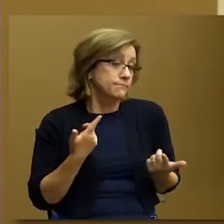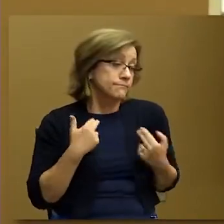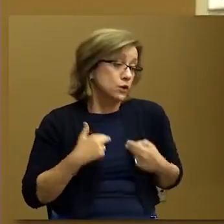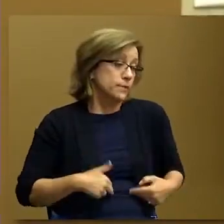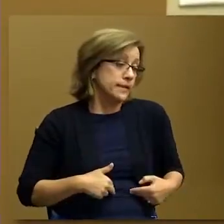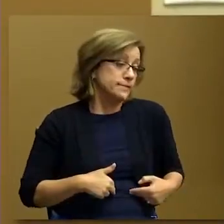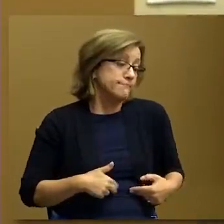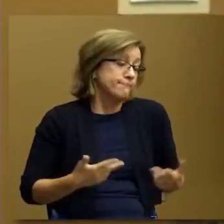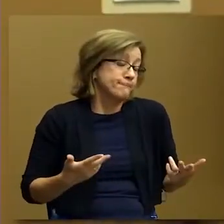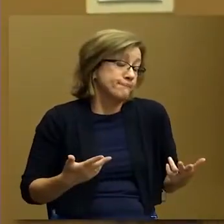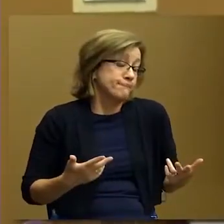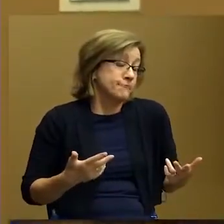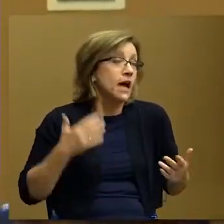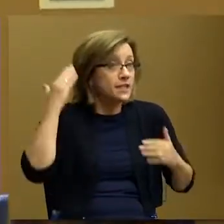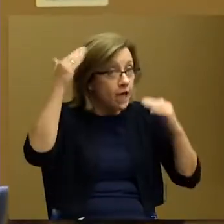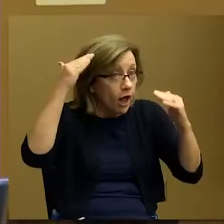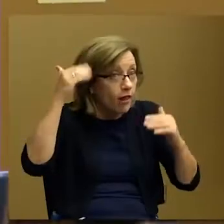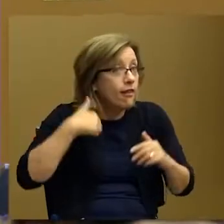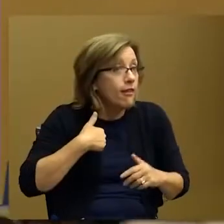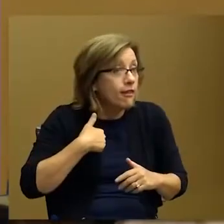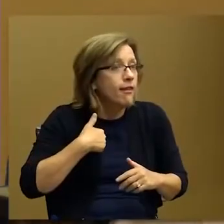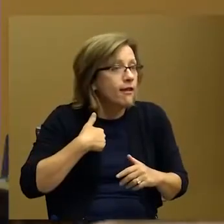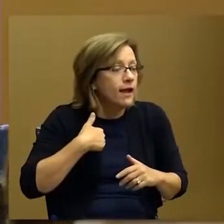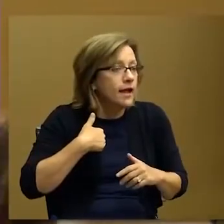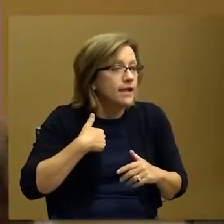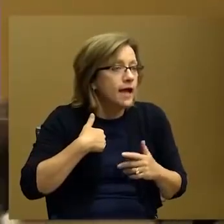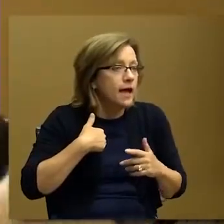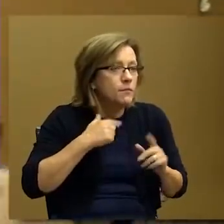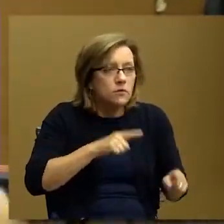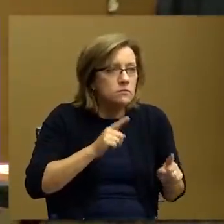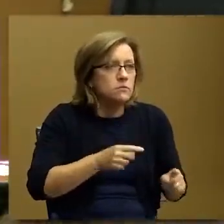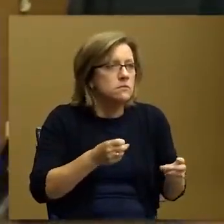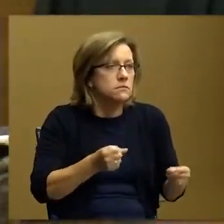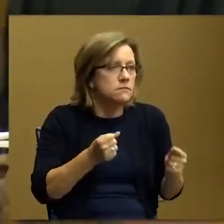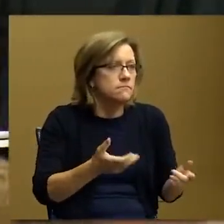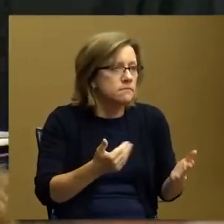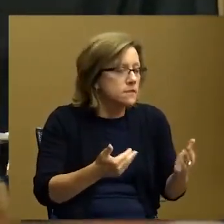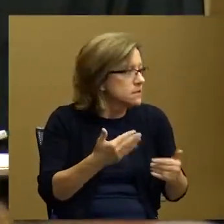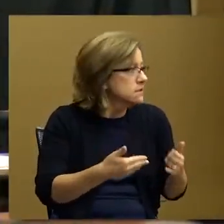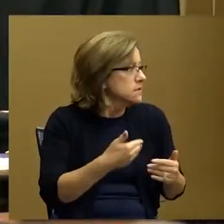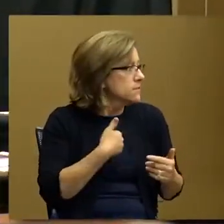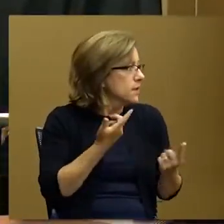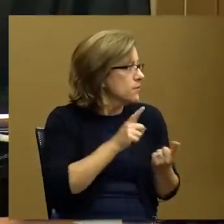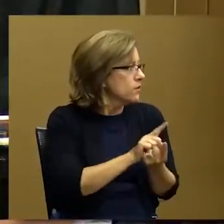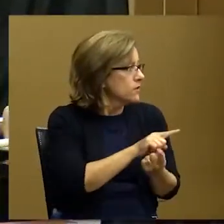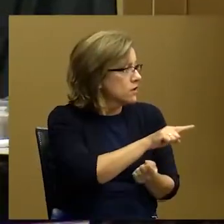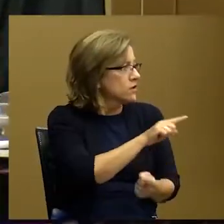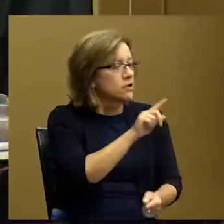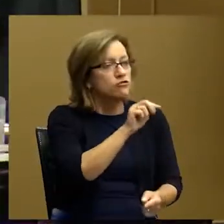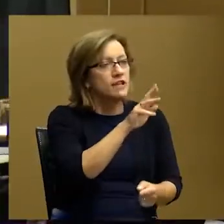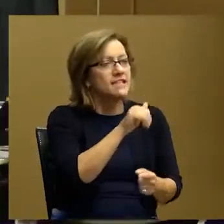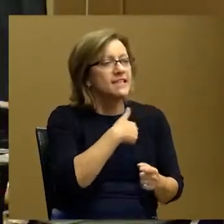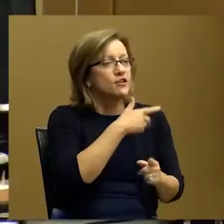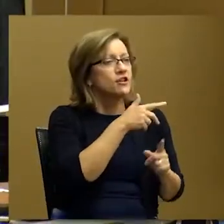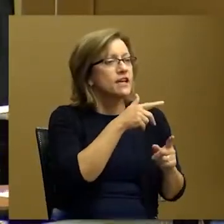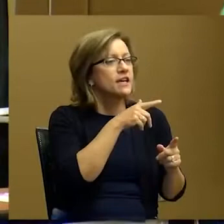and an adult, and I act on people too. So if I'm going to come over here, Miss Tracy, and you're my guinea